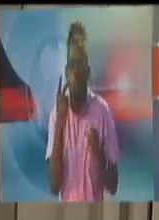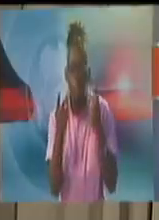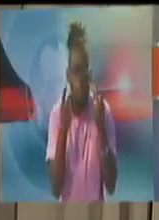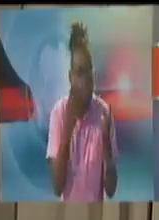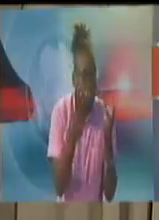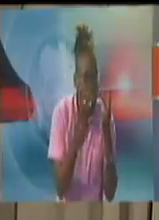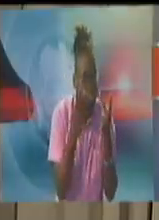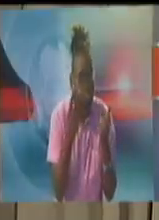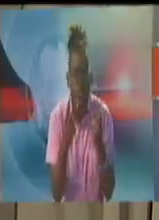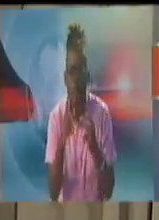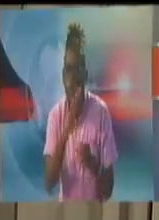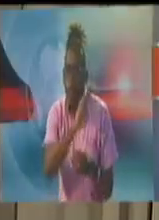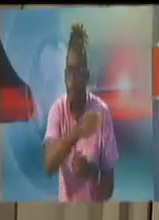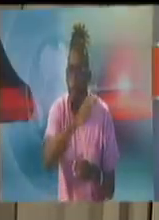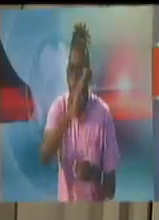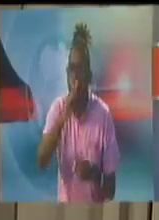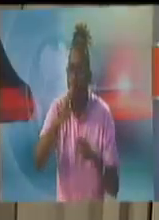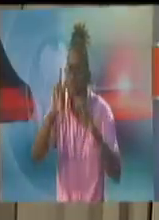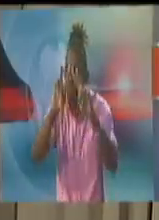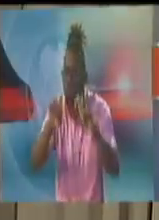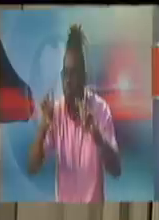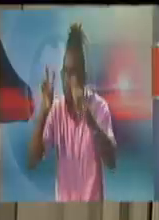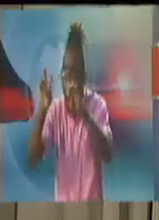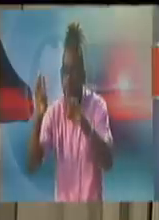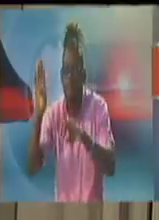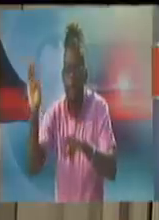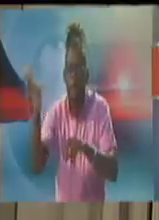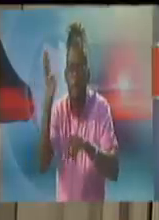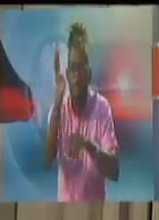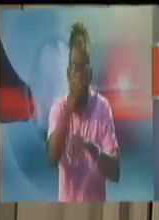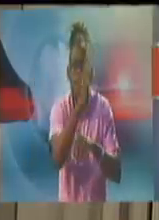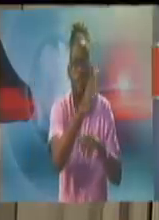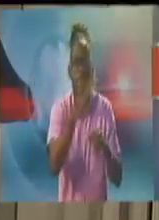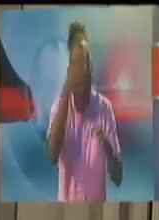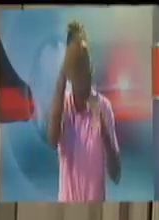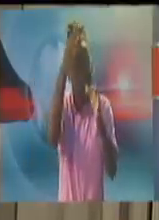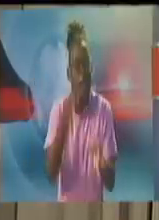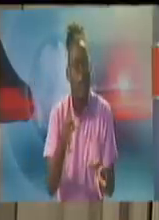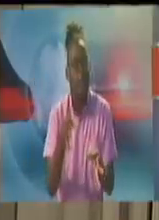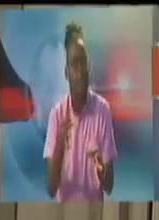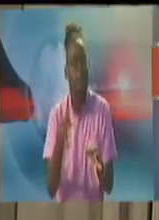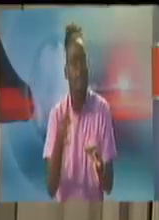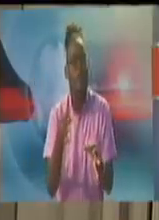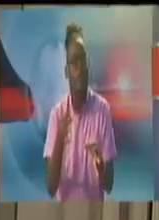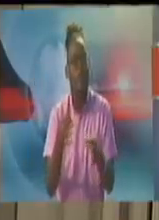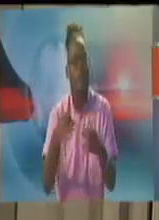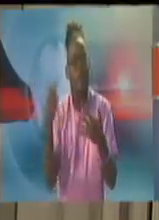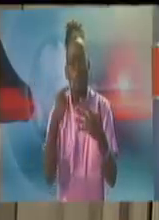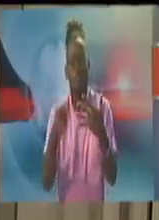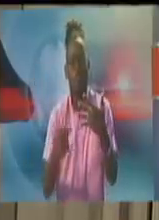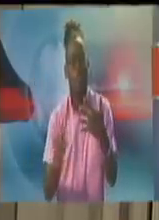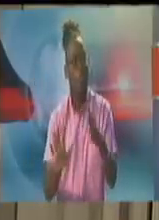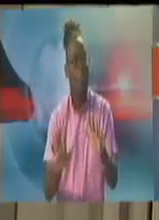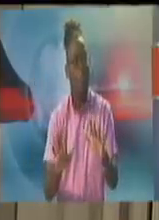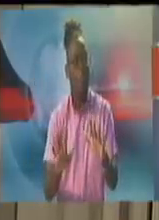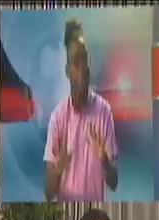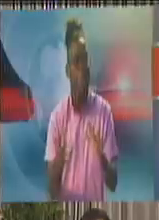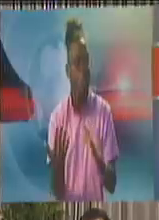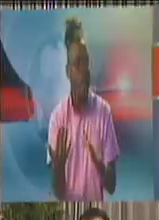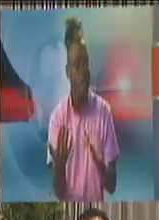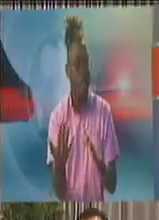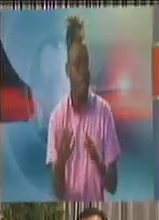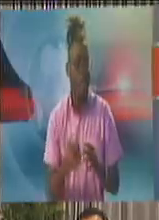strict case-by-case basis. There is no single measure that anyone can take that would lead to an exemption. Thank you.